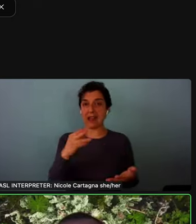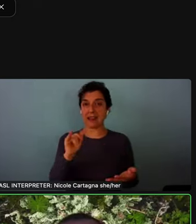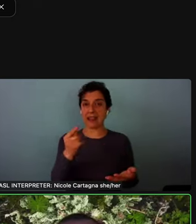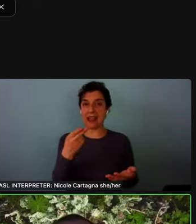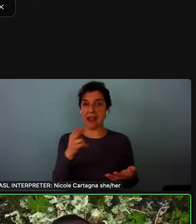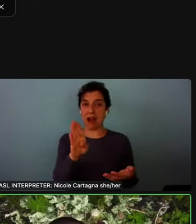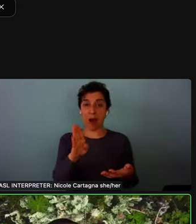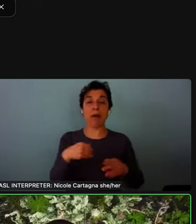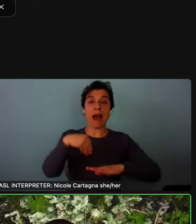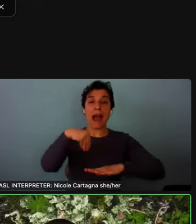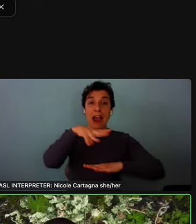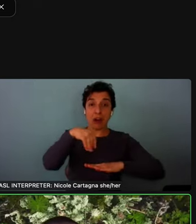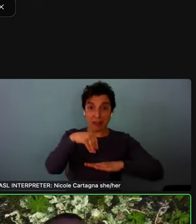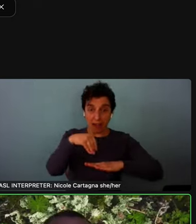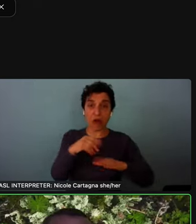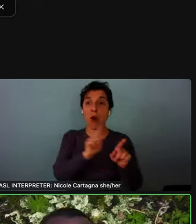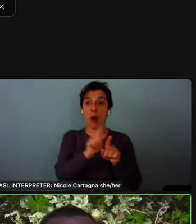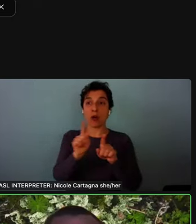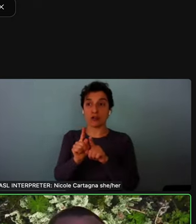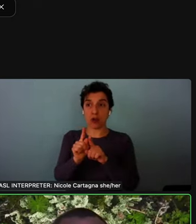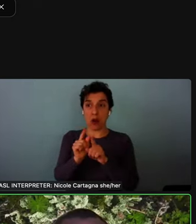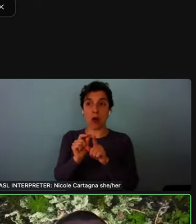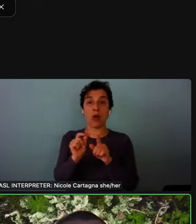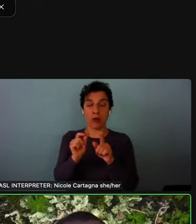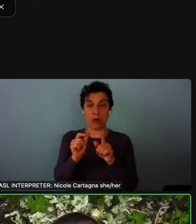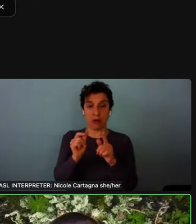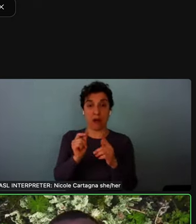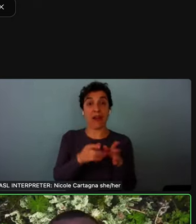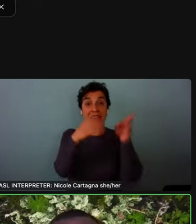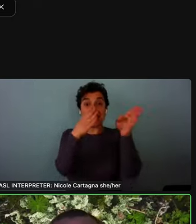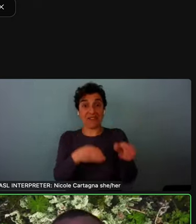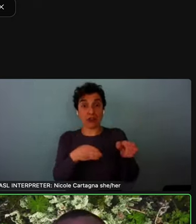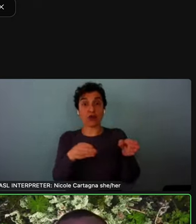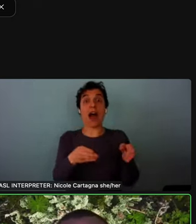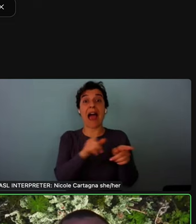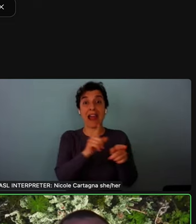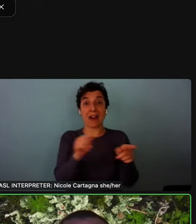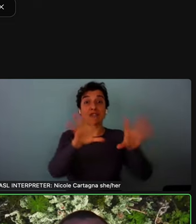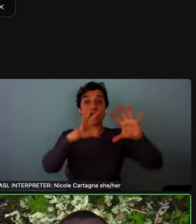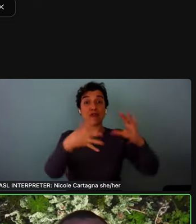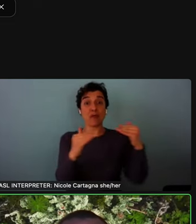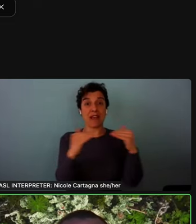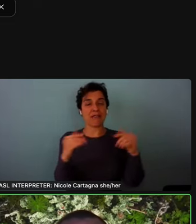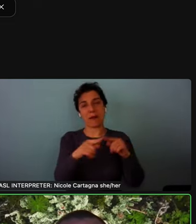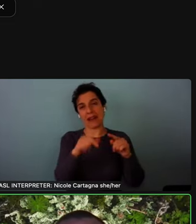level parcellations at the group and individual level, which I'm not showing you today.